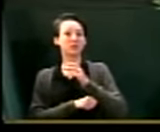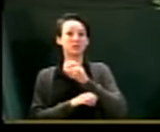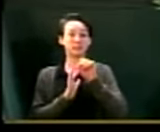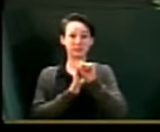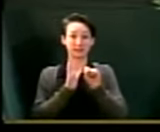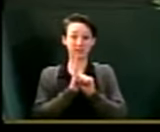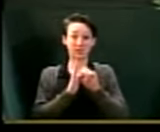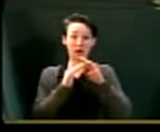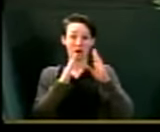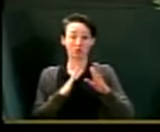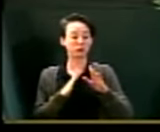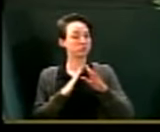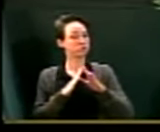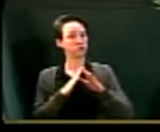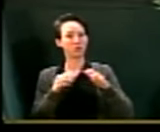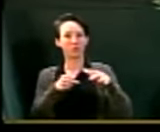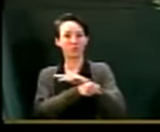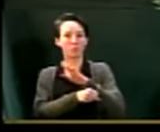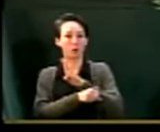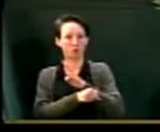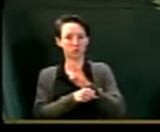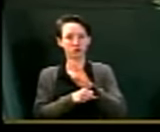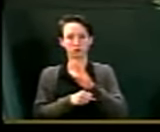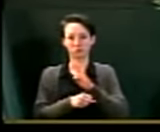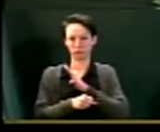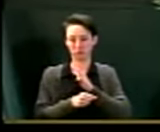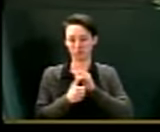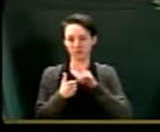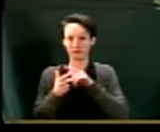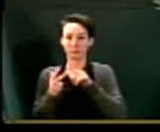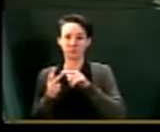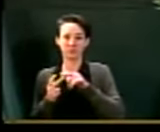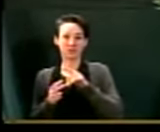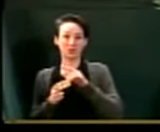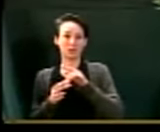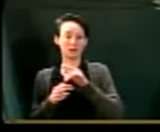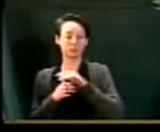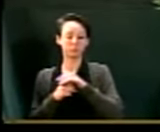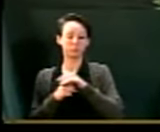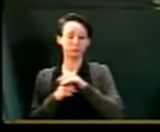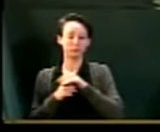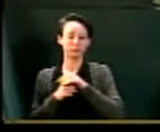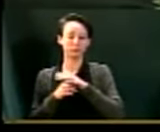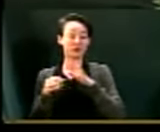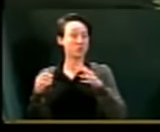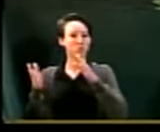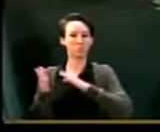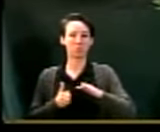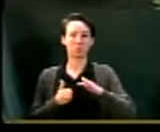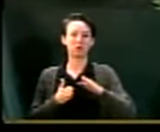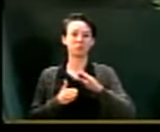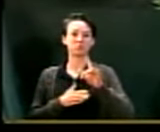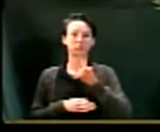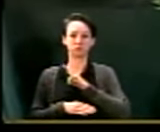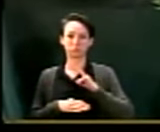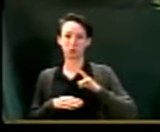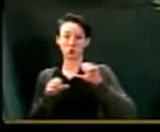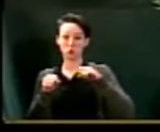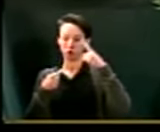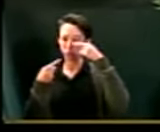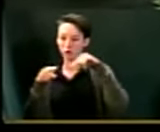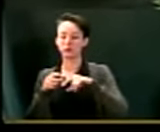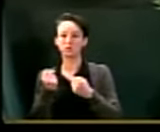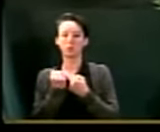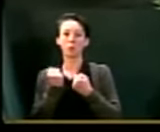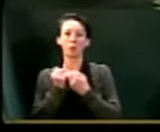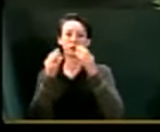our Senate with only 3 dissenting. This was a plan that almost all of our legislators could agree on to support teachers